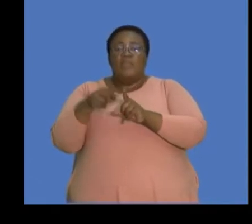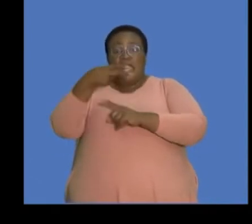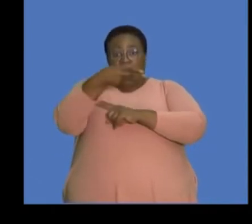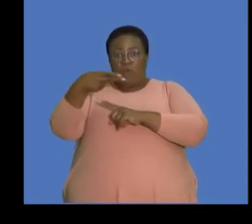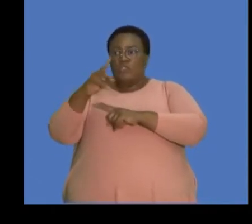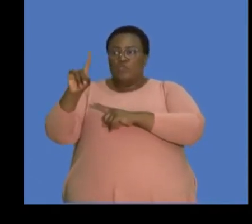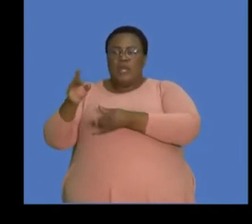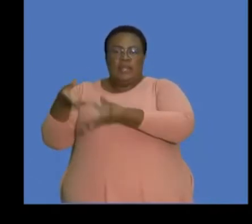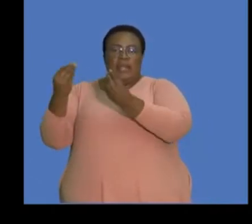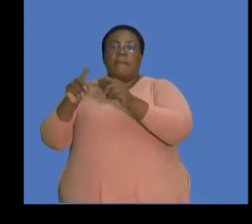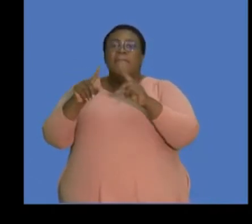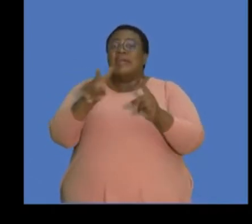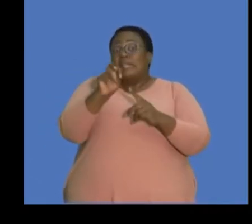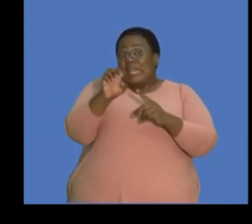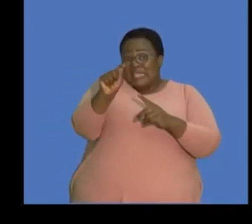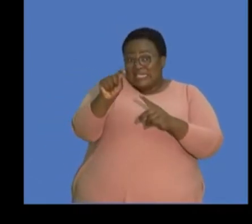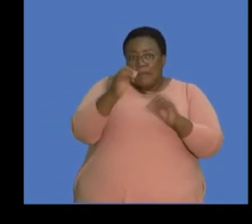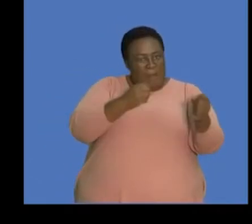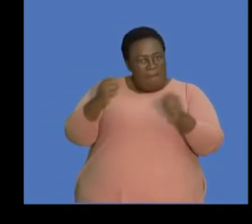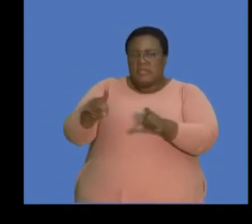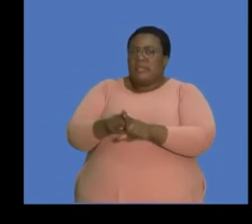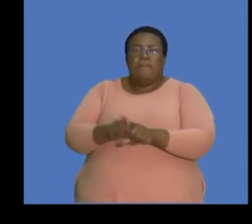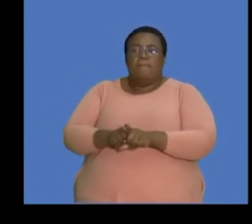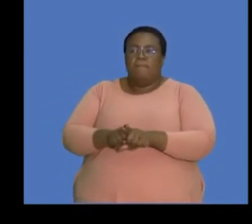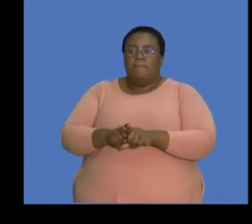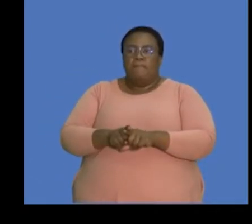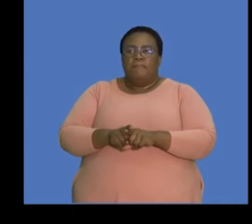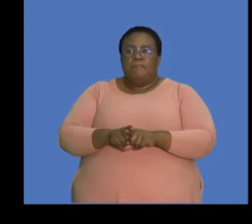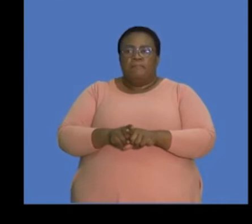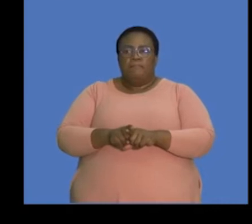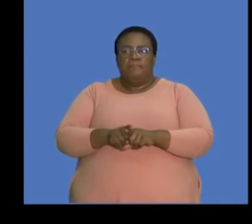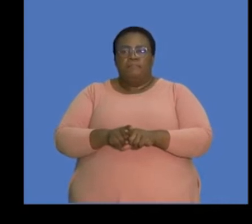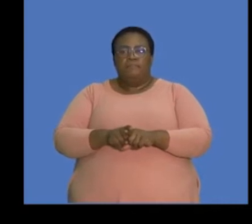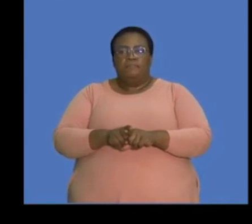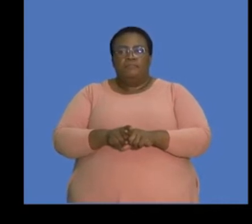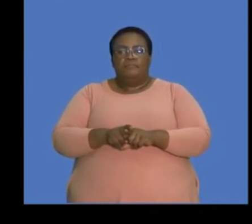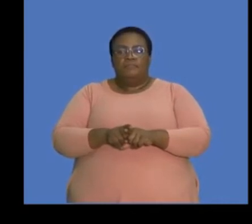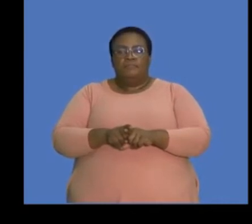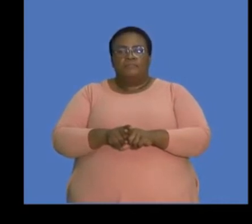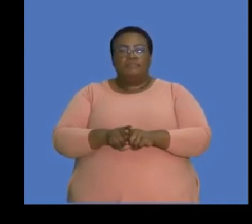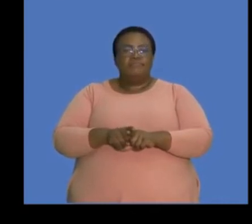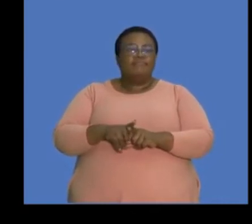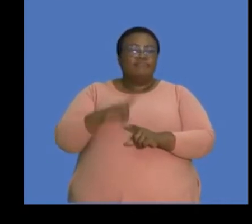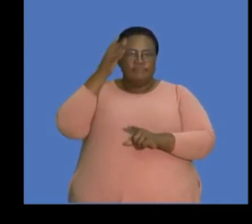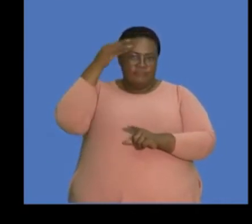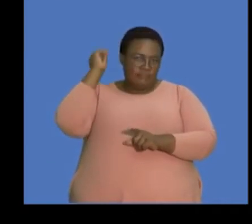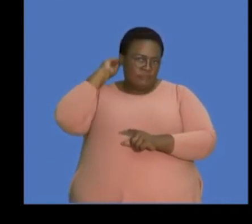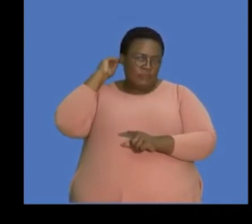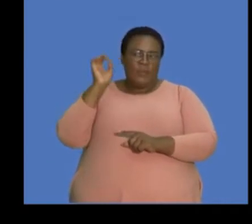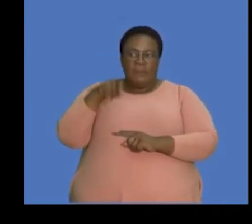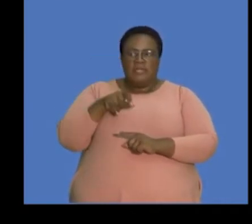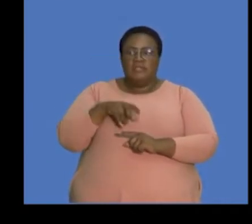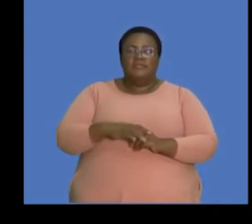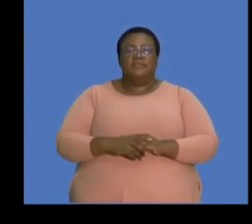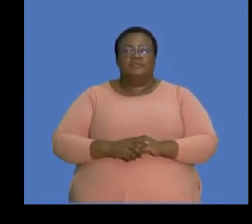the same. So here when we say charge remains the same, we're talking about the net charge. Be mindful of that. Okay, the net